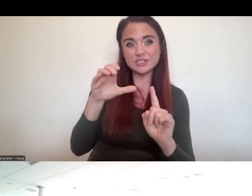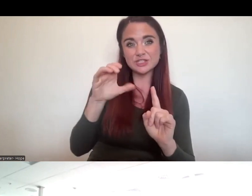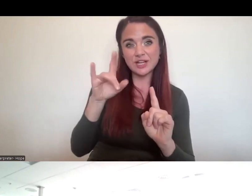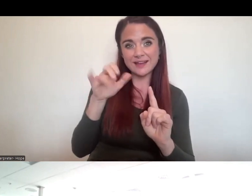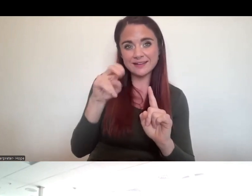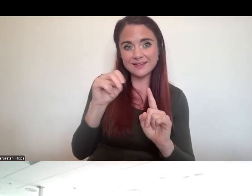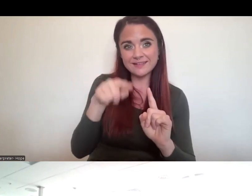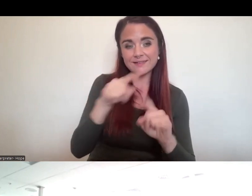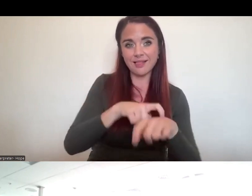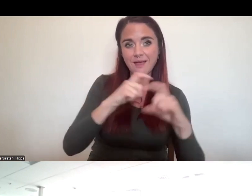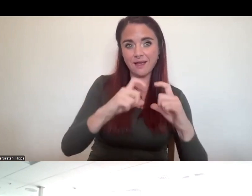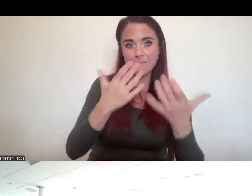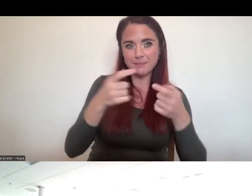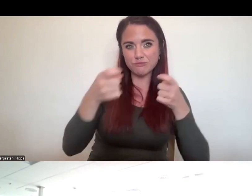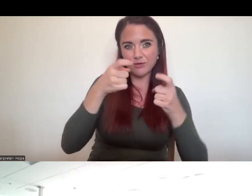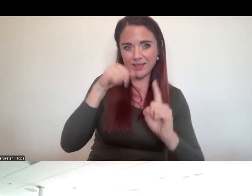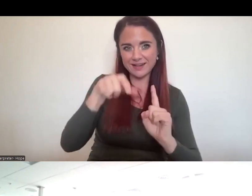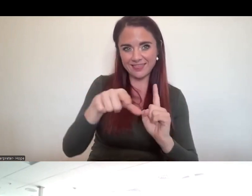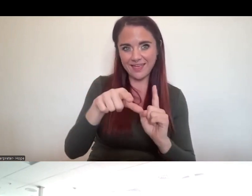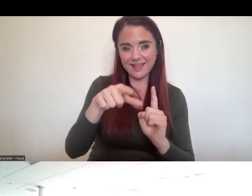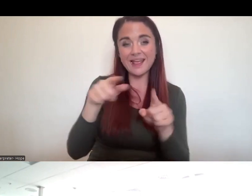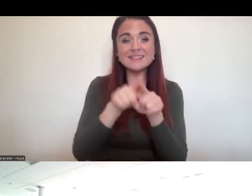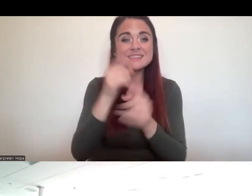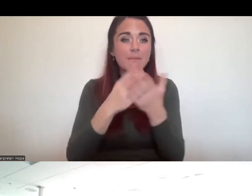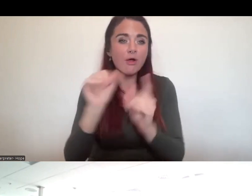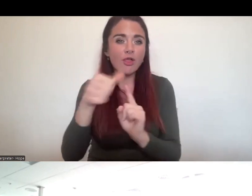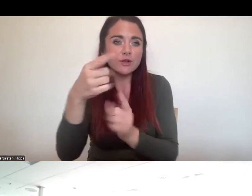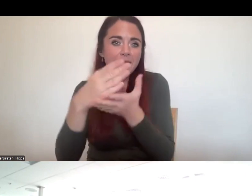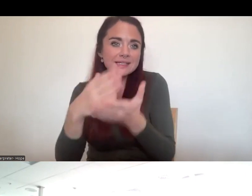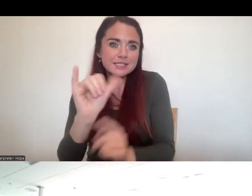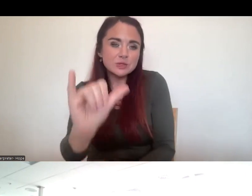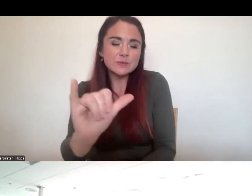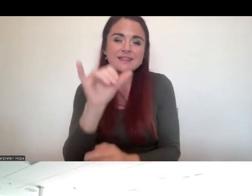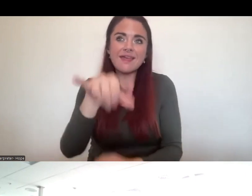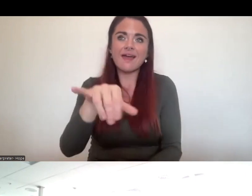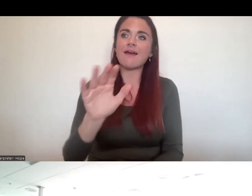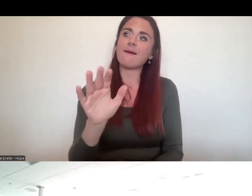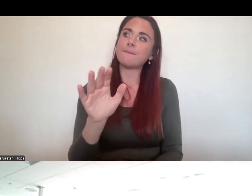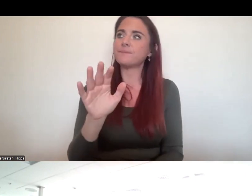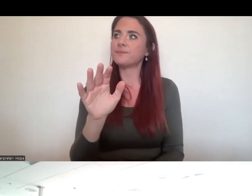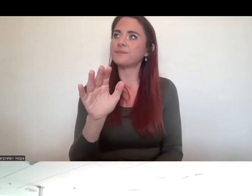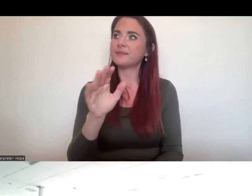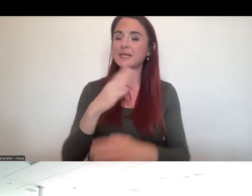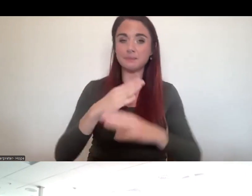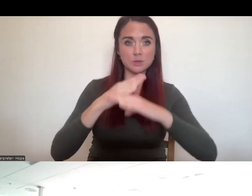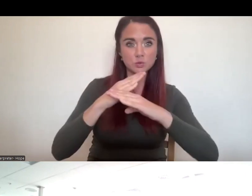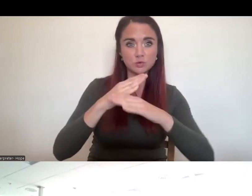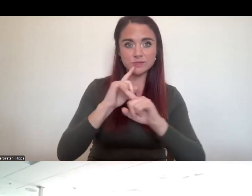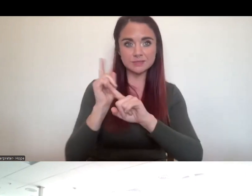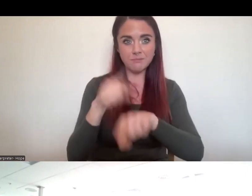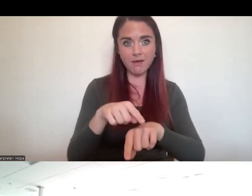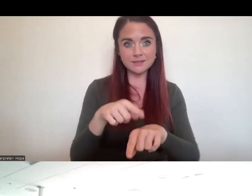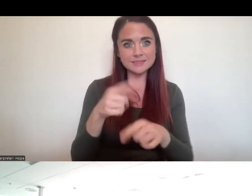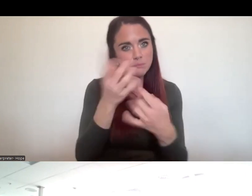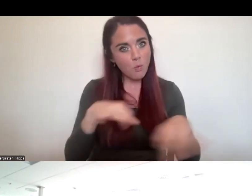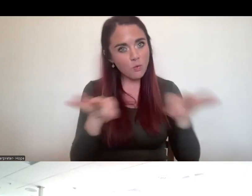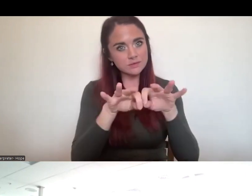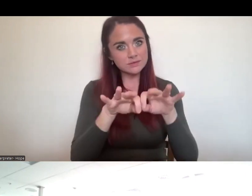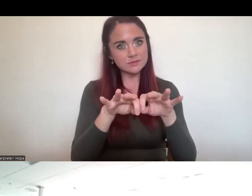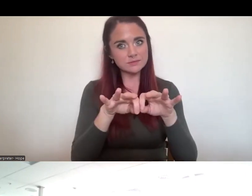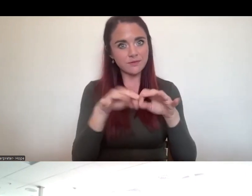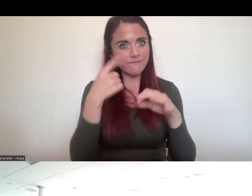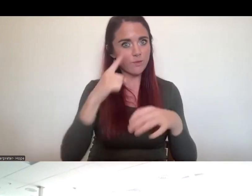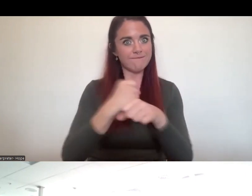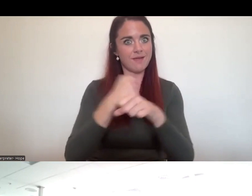be regulating that. And also some other aspect is that immune response is very important to fight